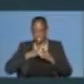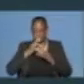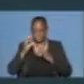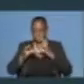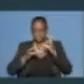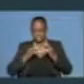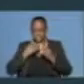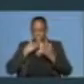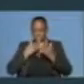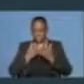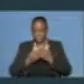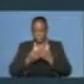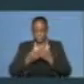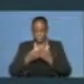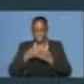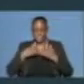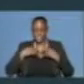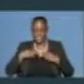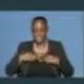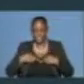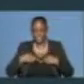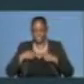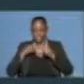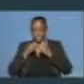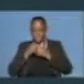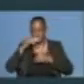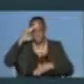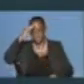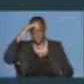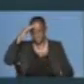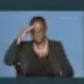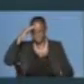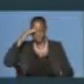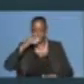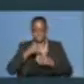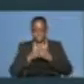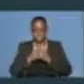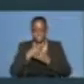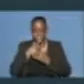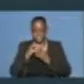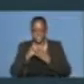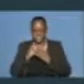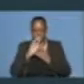to the Royal Bahamas Defense Force. U.S. Coast Guard officials say this case is a